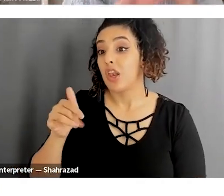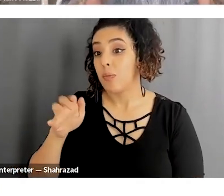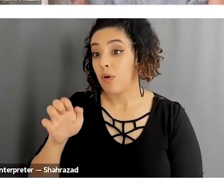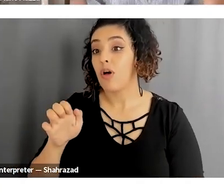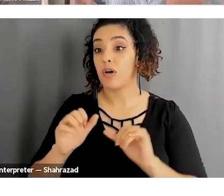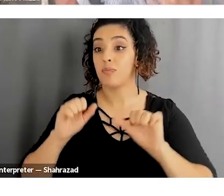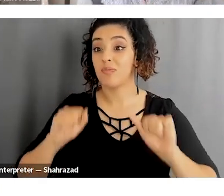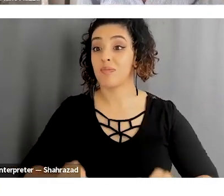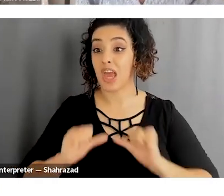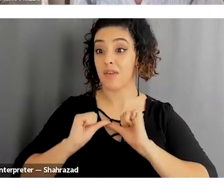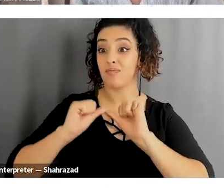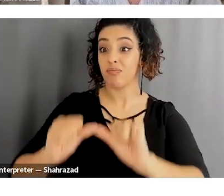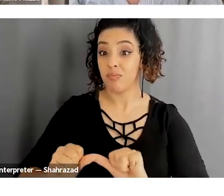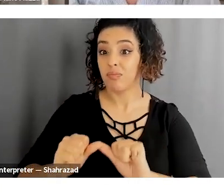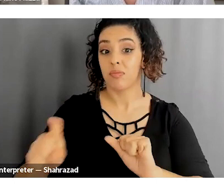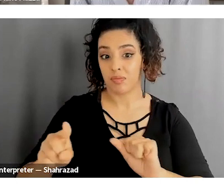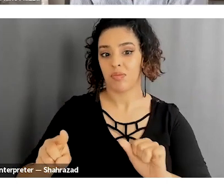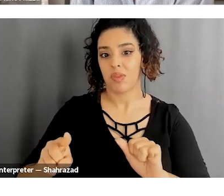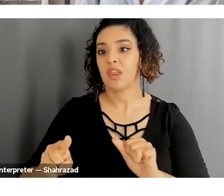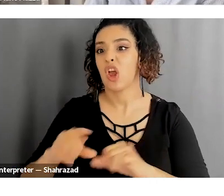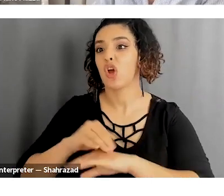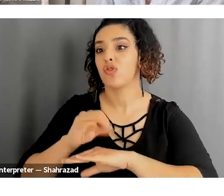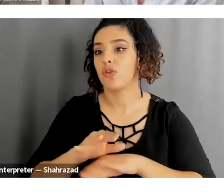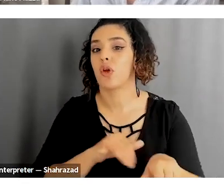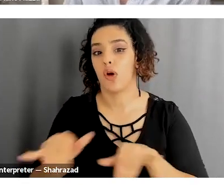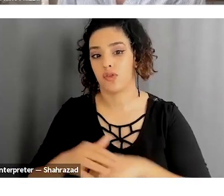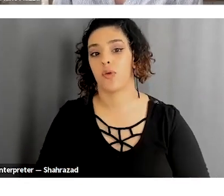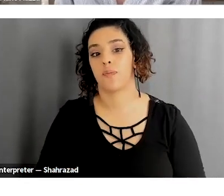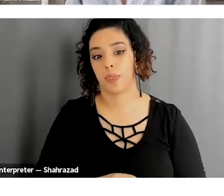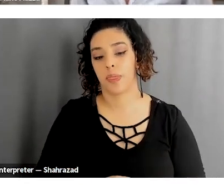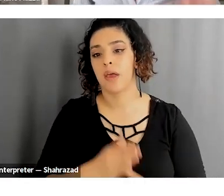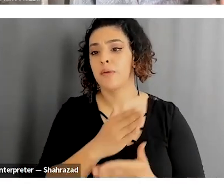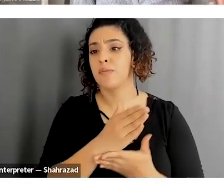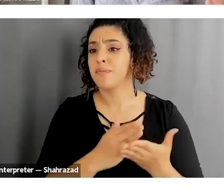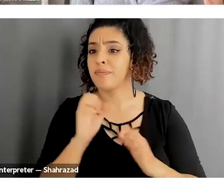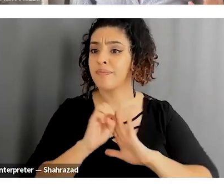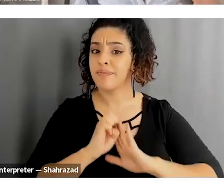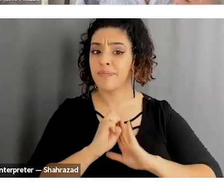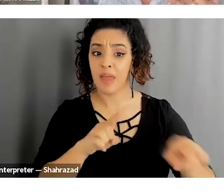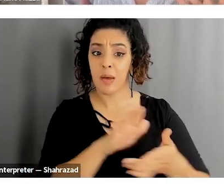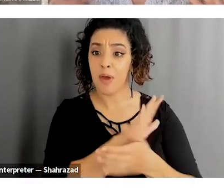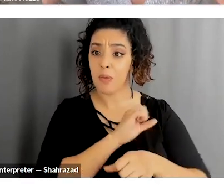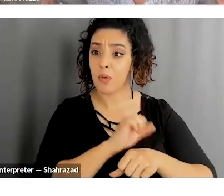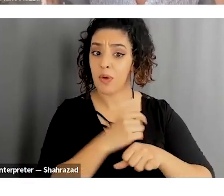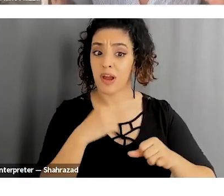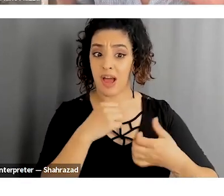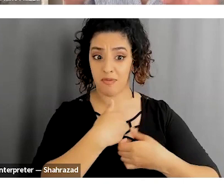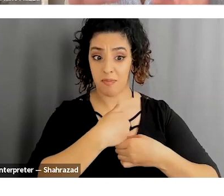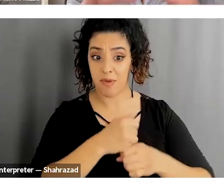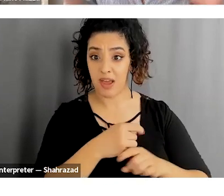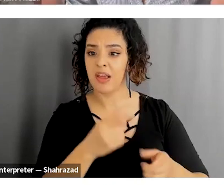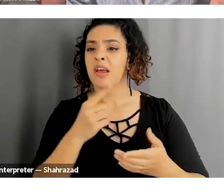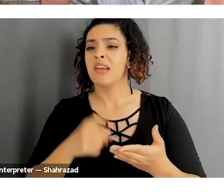can happen under the umbrella of natural dyes. Here are some just examples of paperwork that I've created. So sometimes I think when